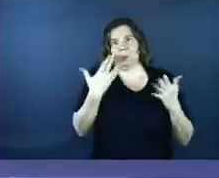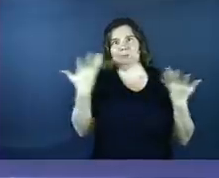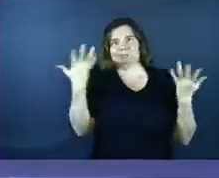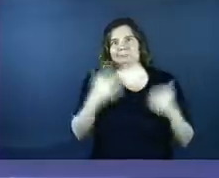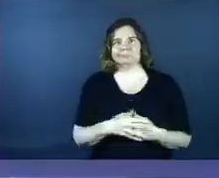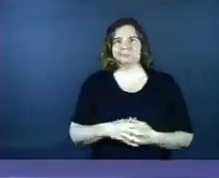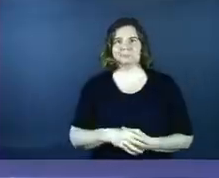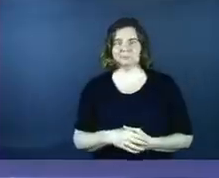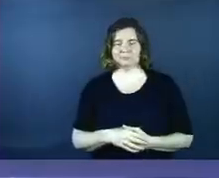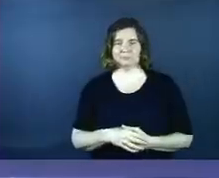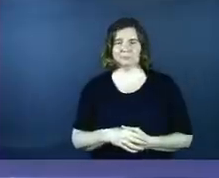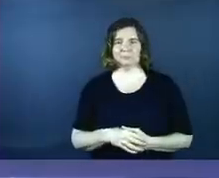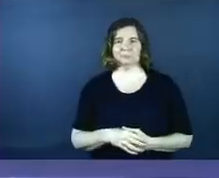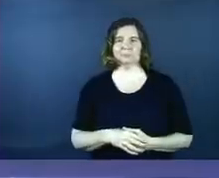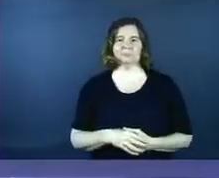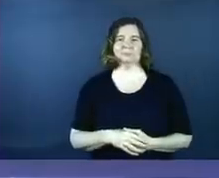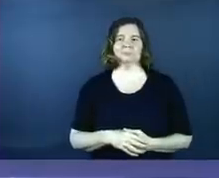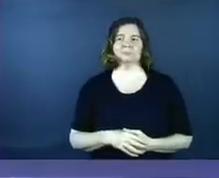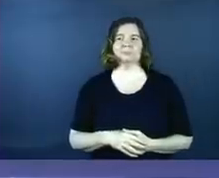know.